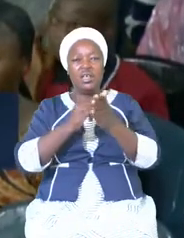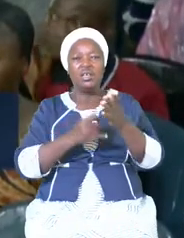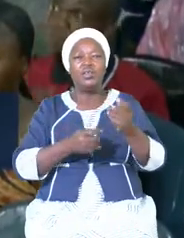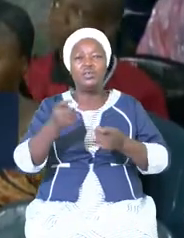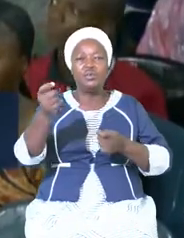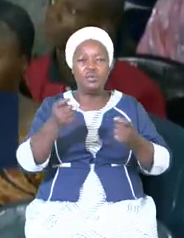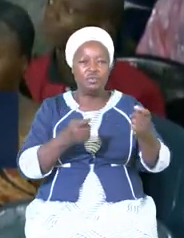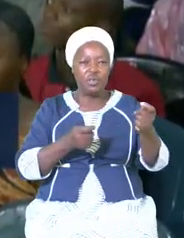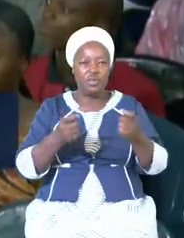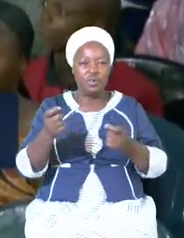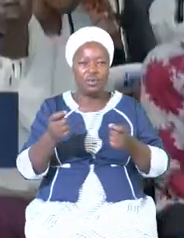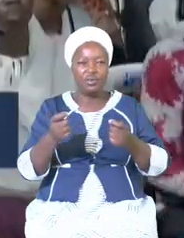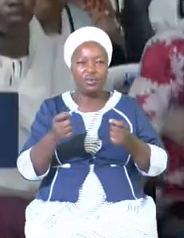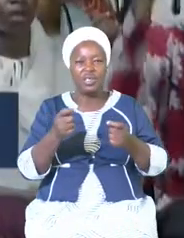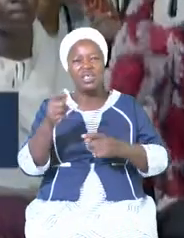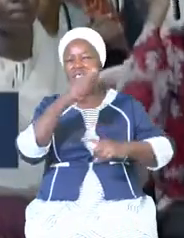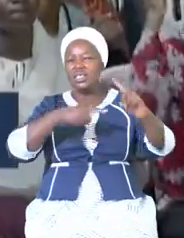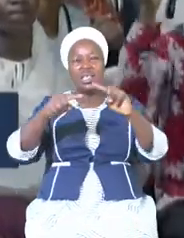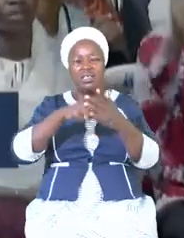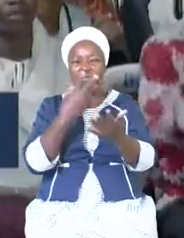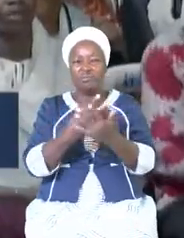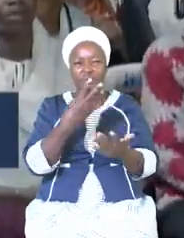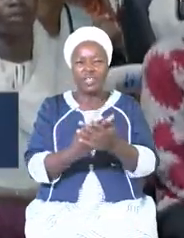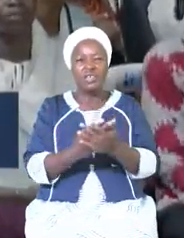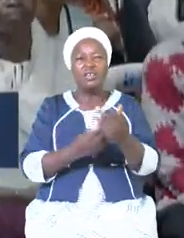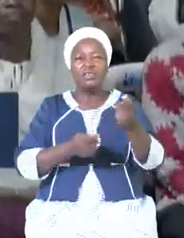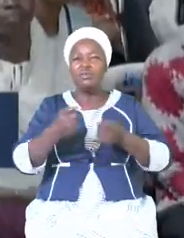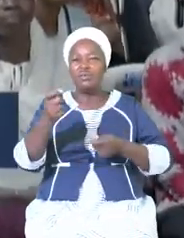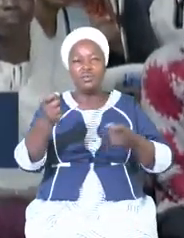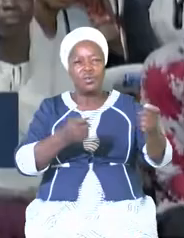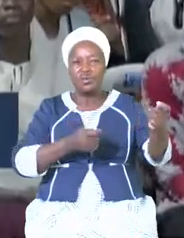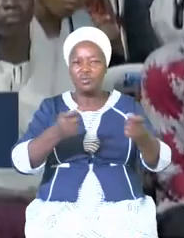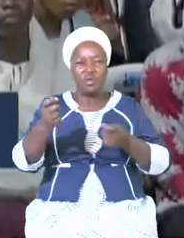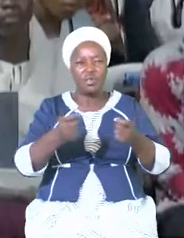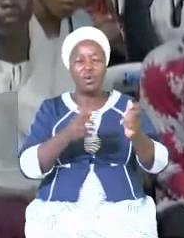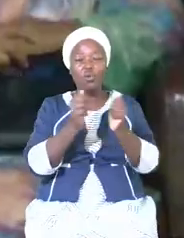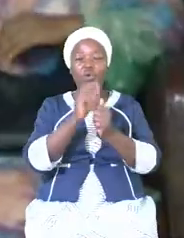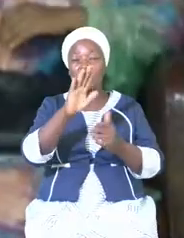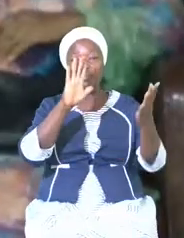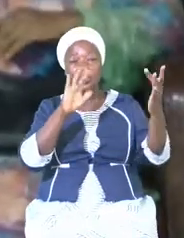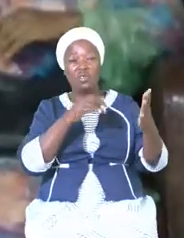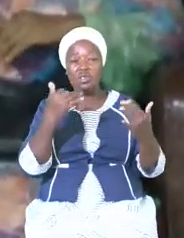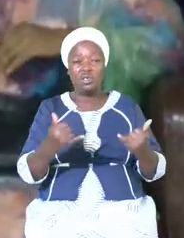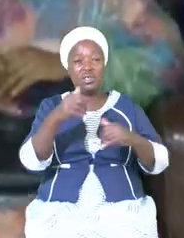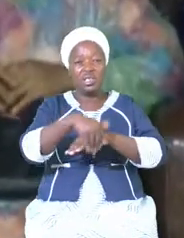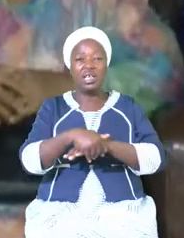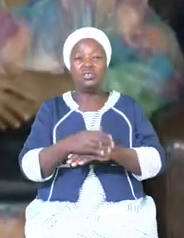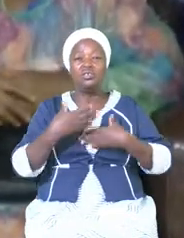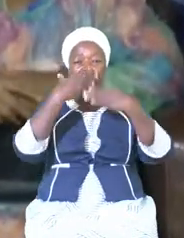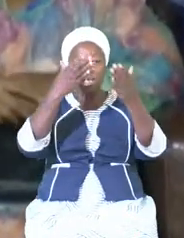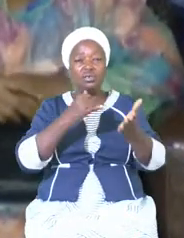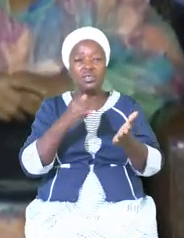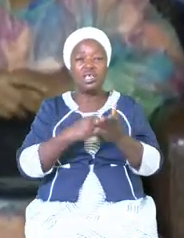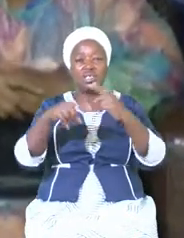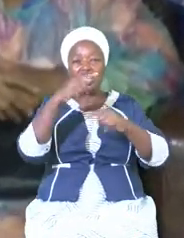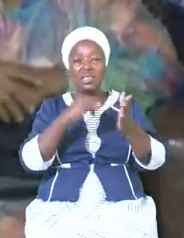If that's your Lord tonight, shout dominion. Is that your expectation tonight? Shout dominion.